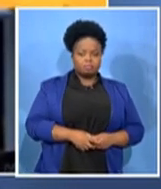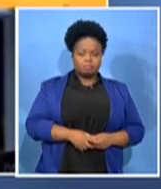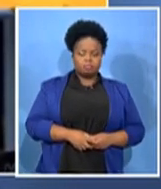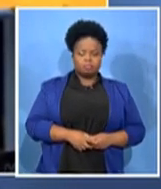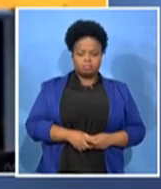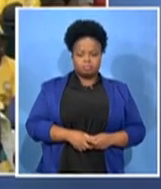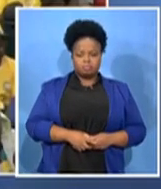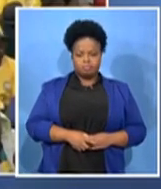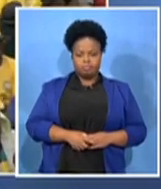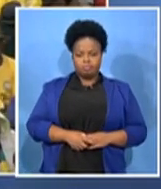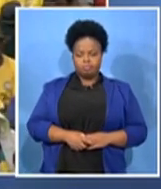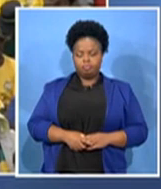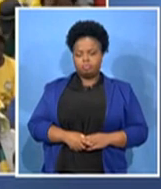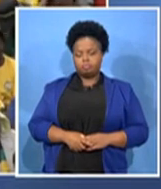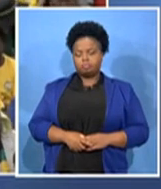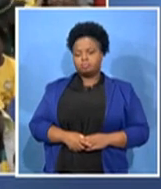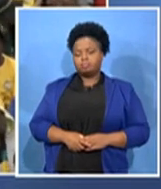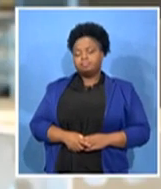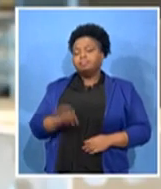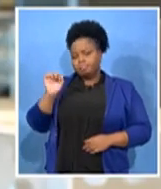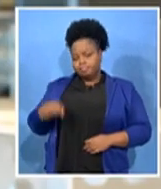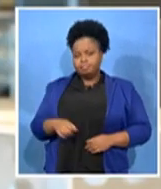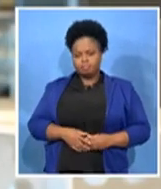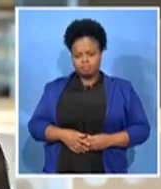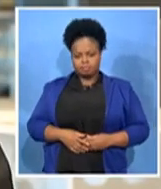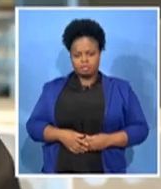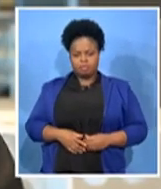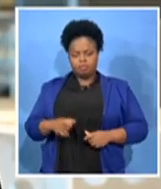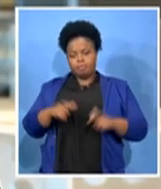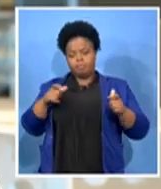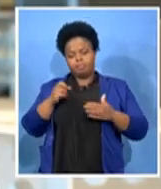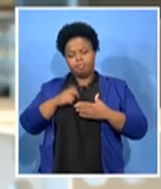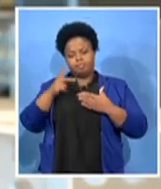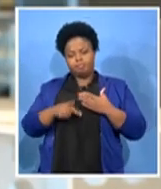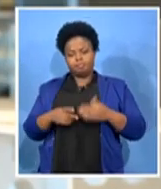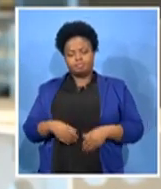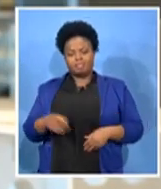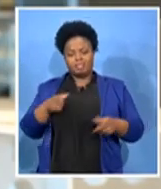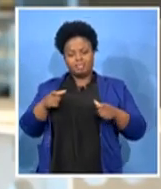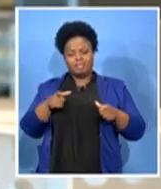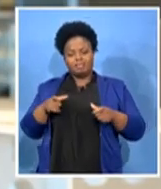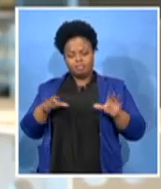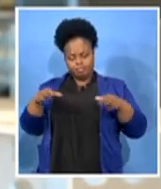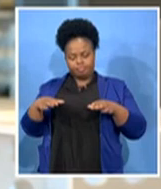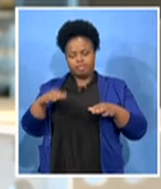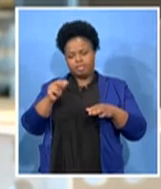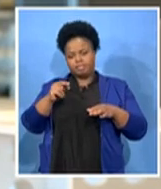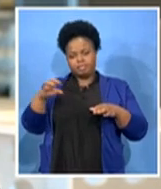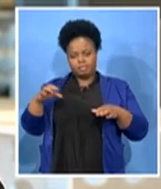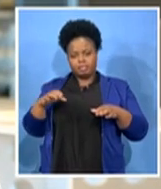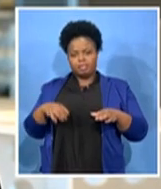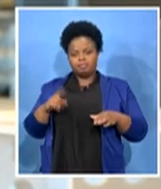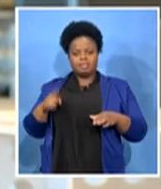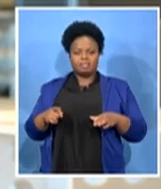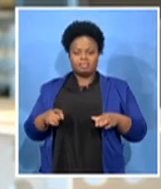Oh yes, this is a big project that the governing party must be seen, not only be supporting, must also